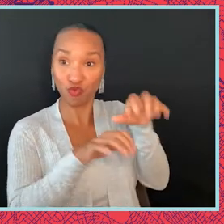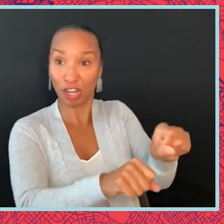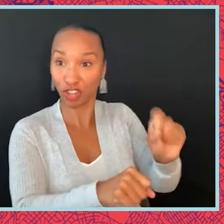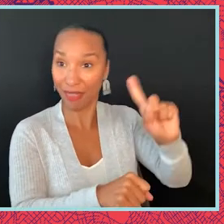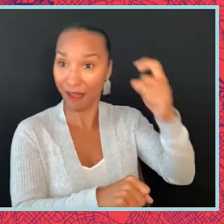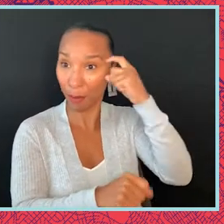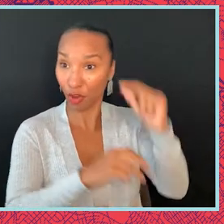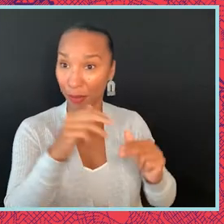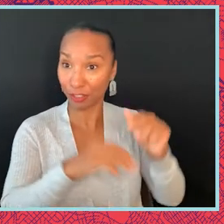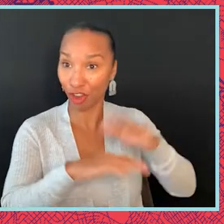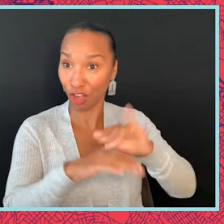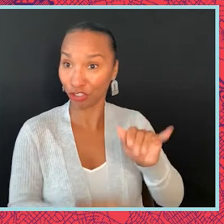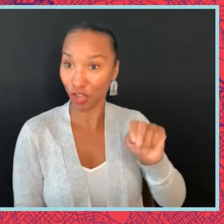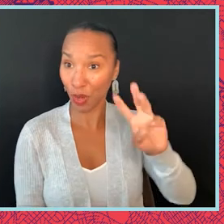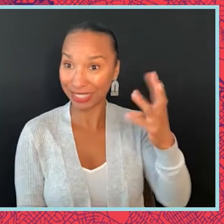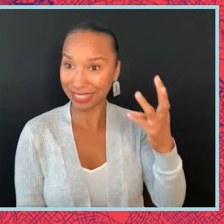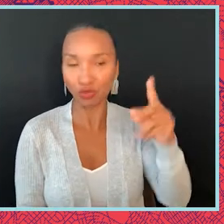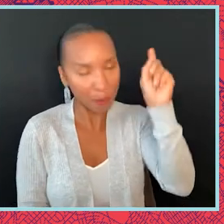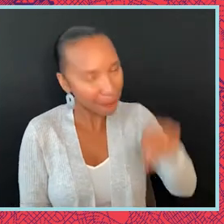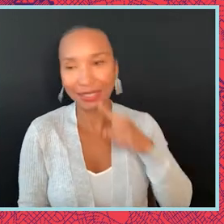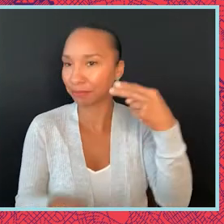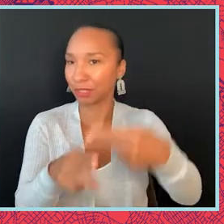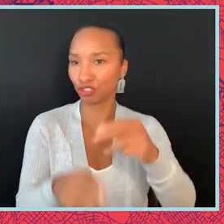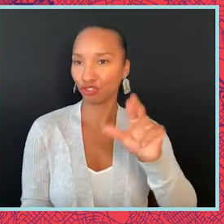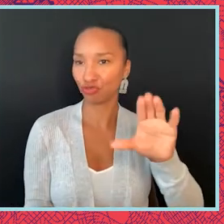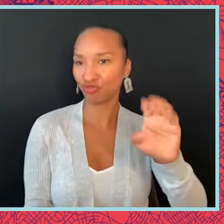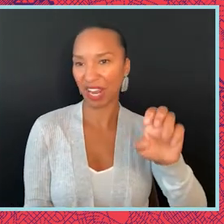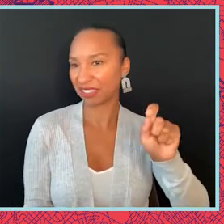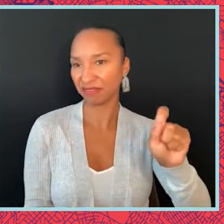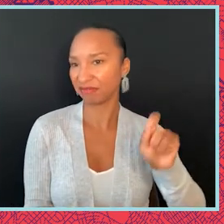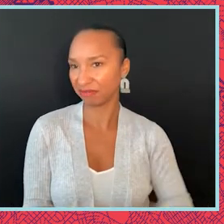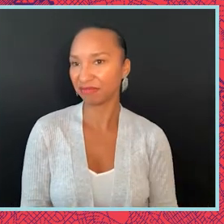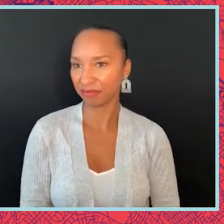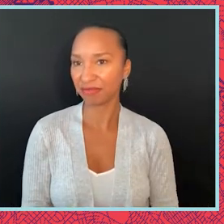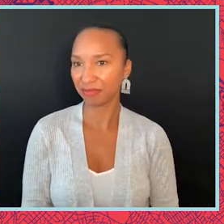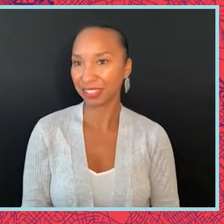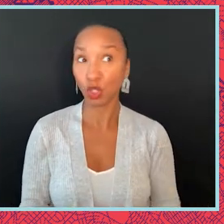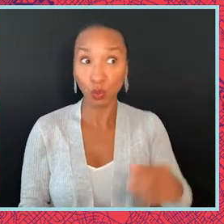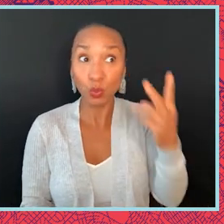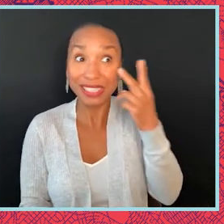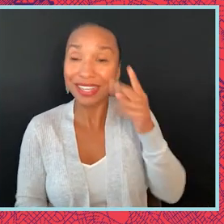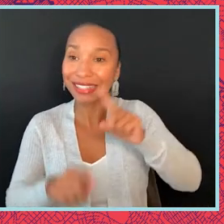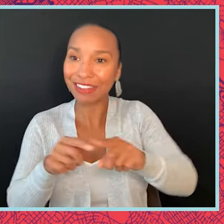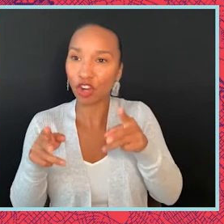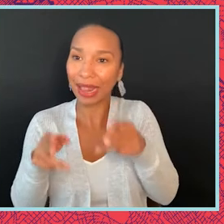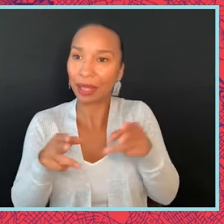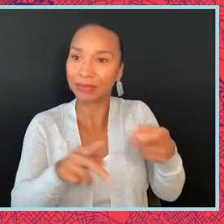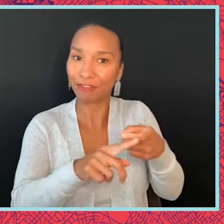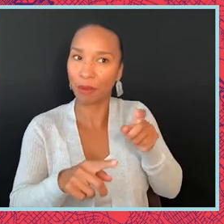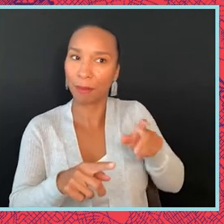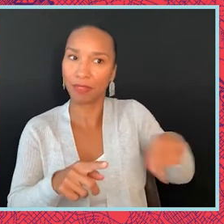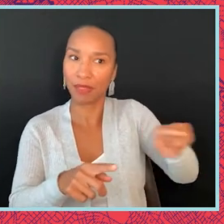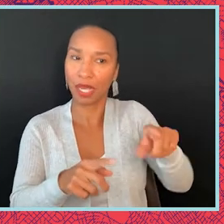6th, you cannot help but talk about race. And yet you see from even the clips of the hearings